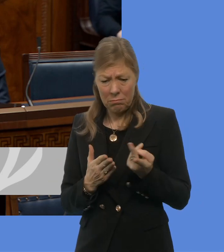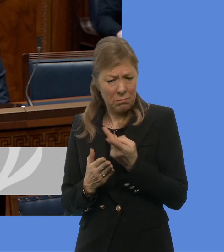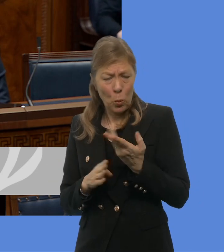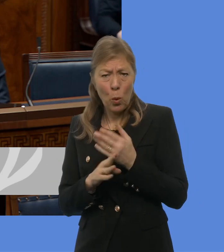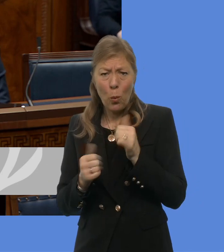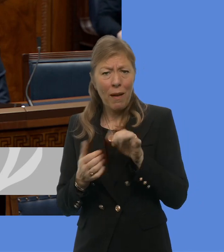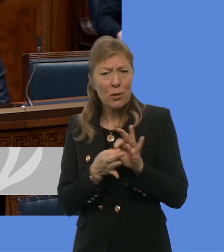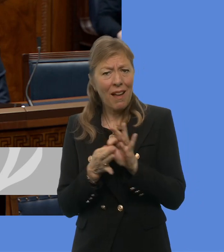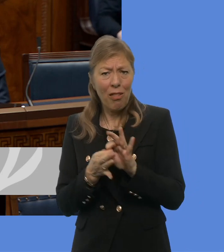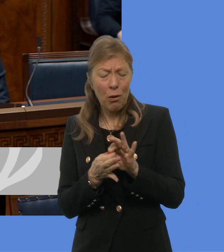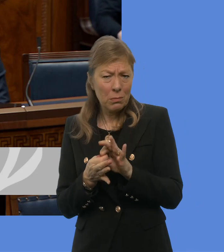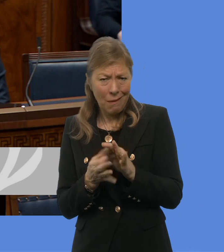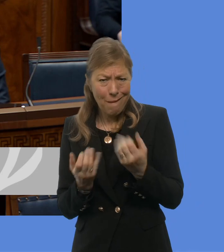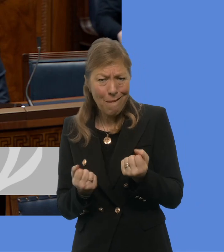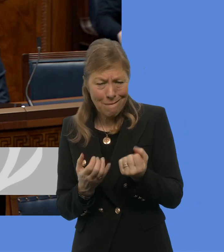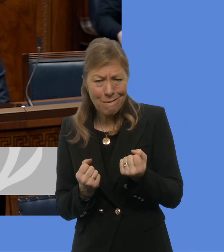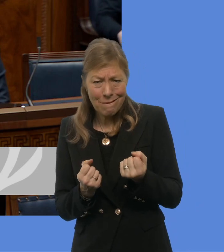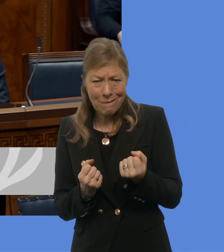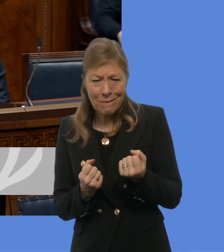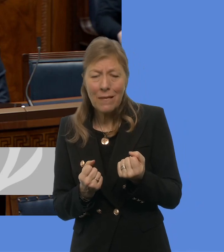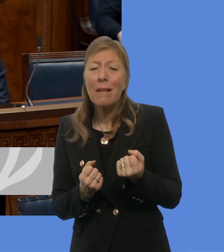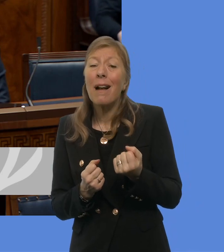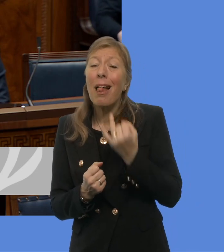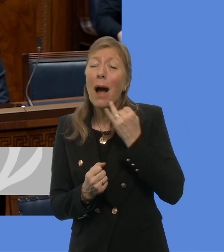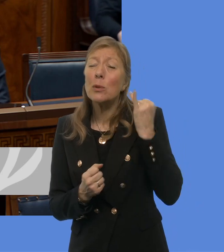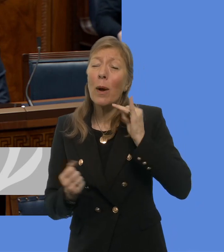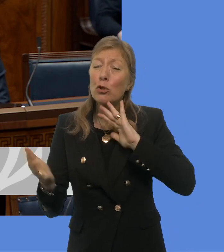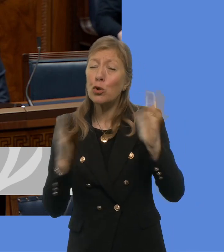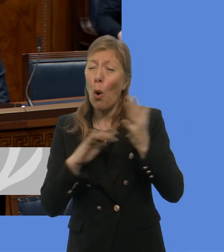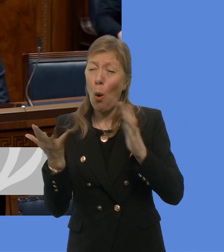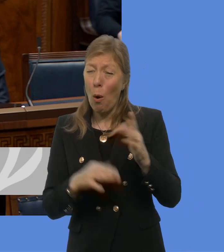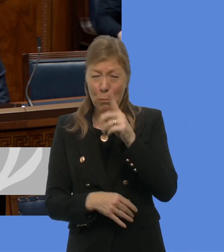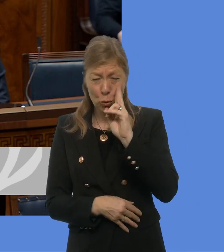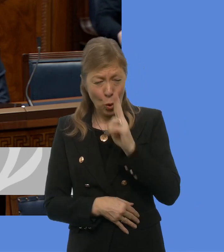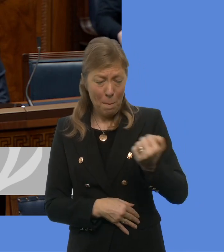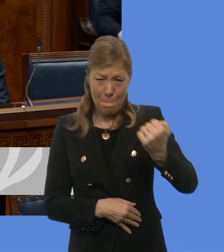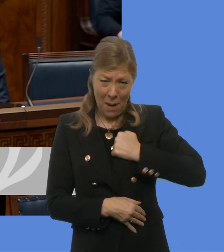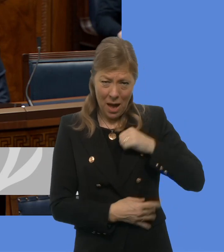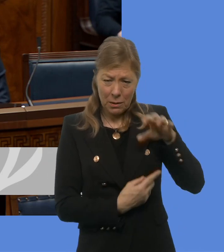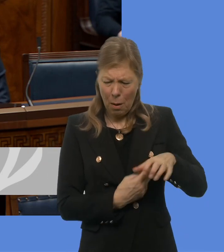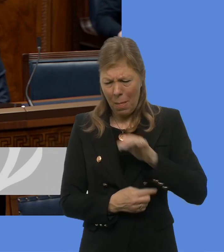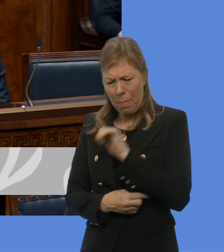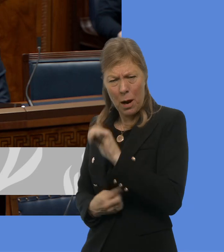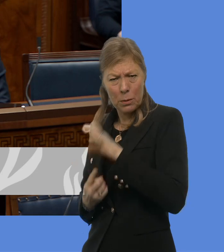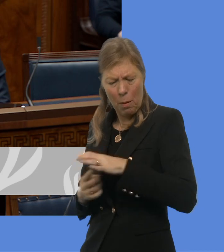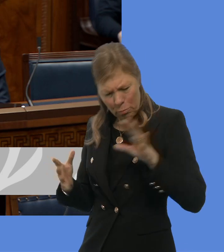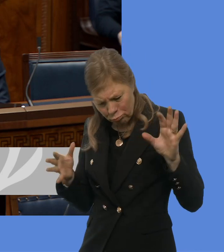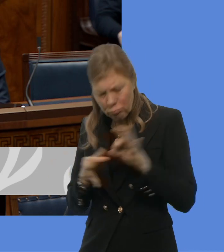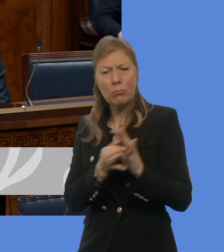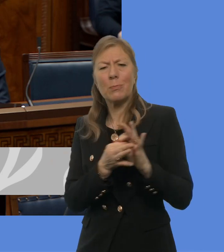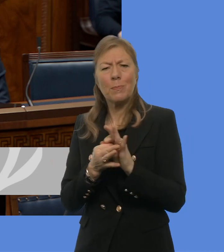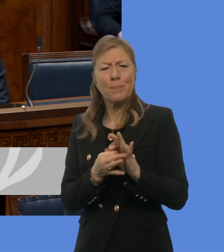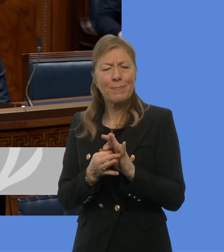what has been happening since last week's storm as evidence of good cooperation from ministerial level down between